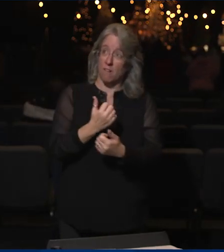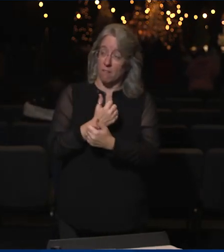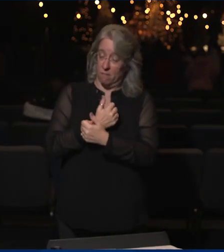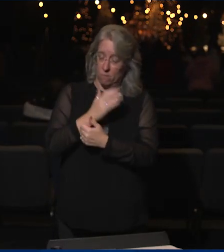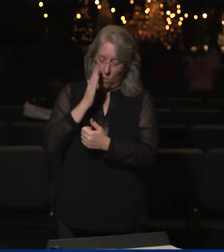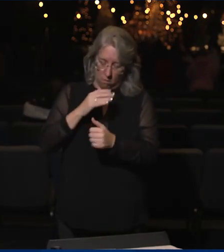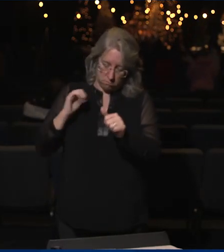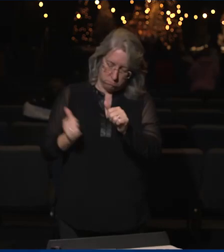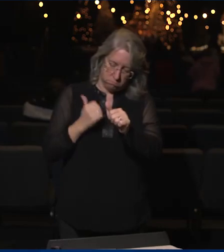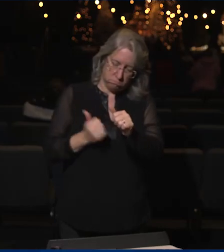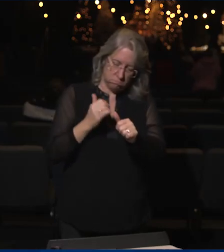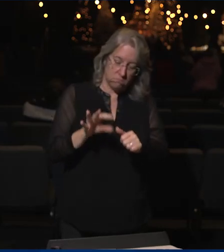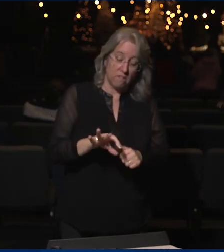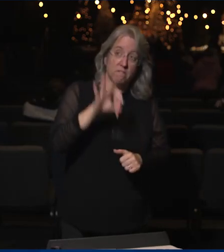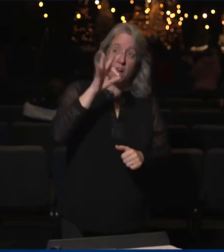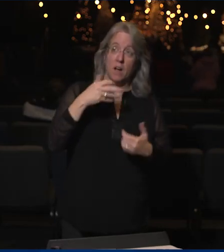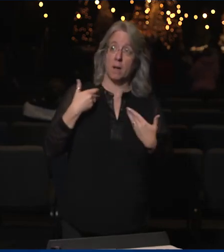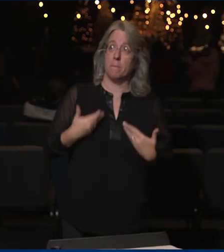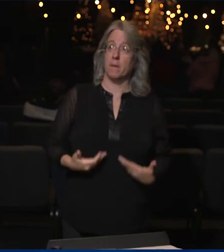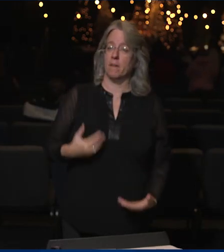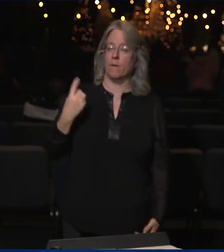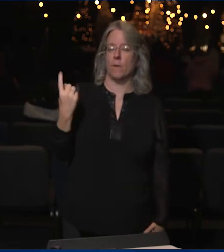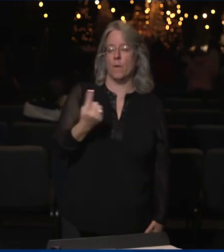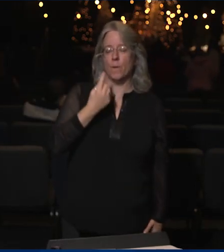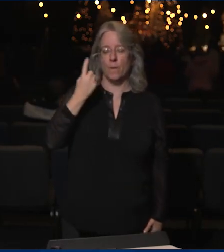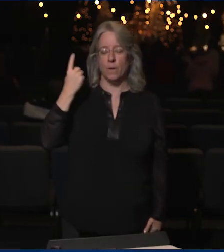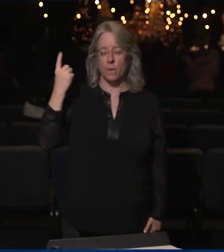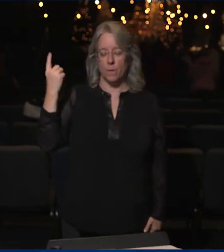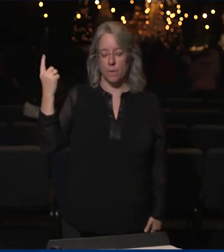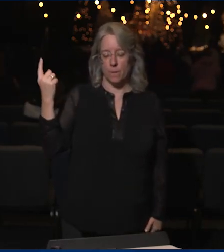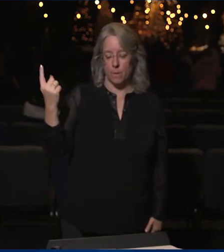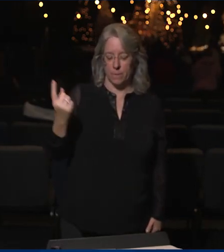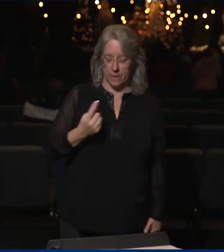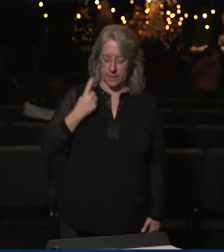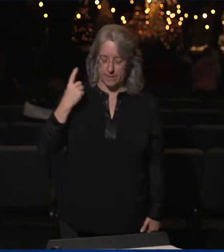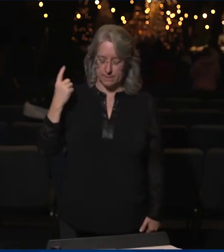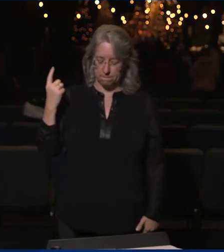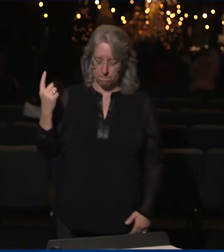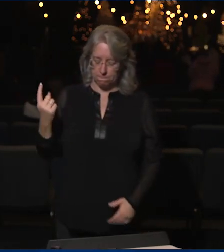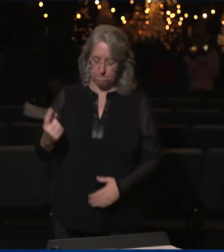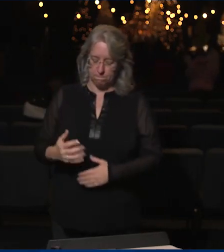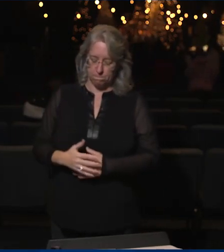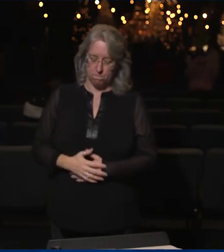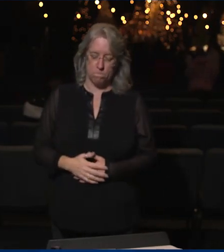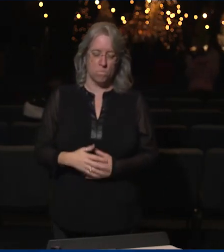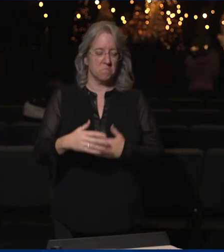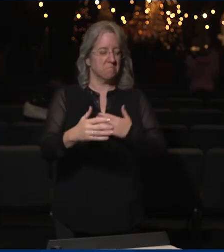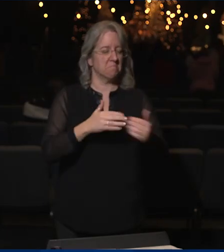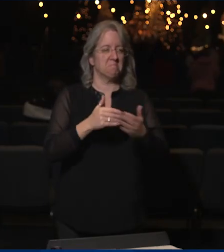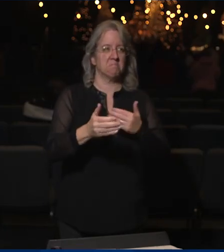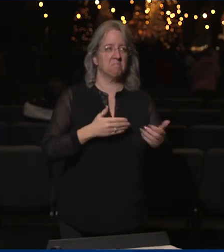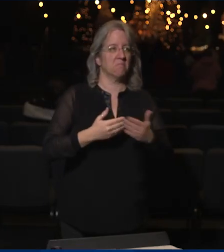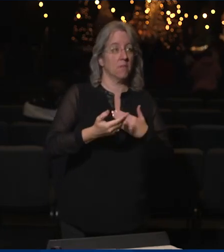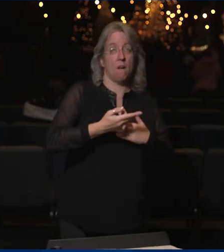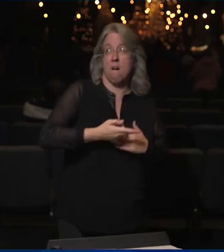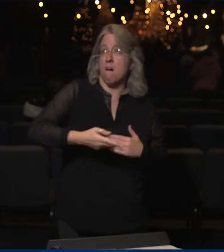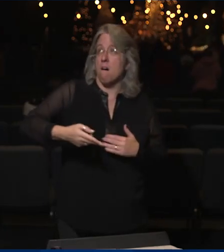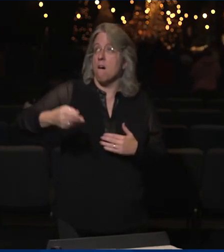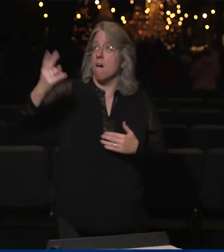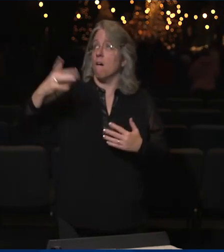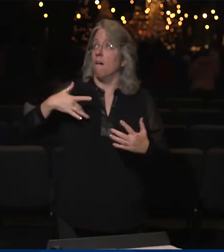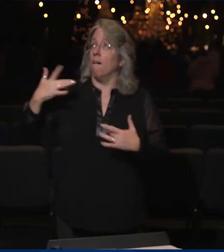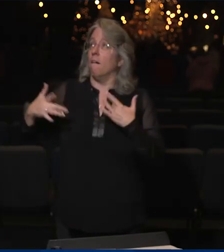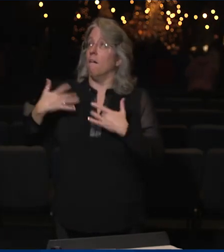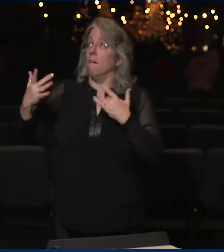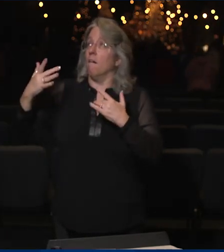me, and it always will. From the highest heights to